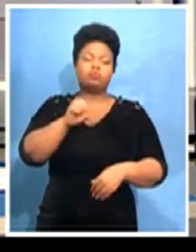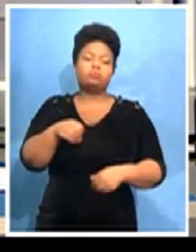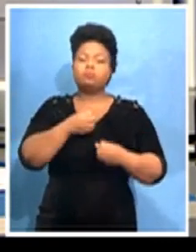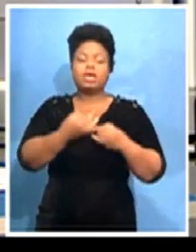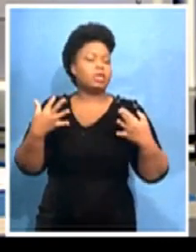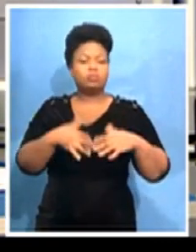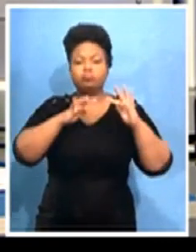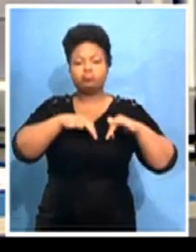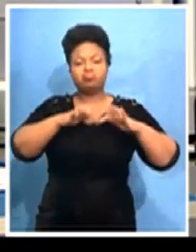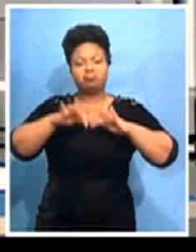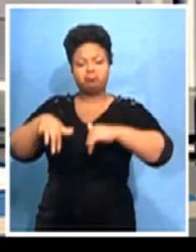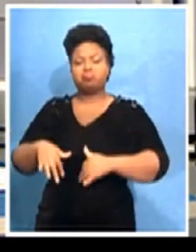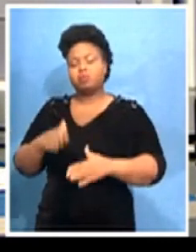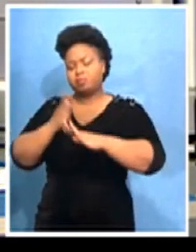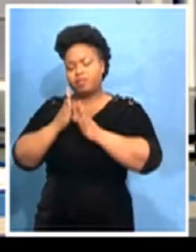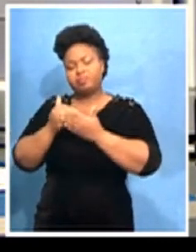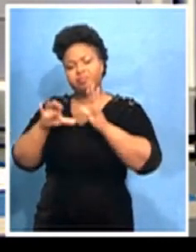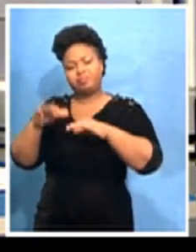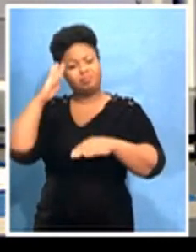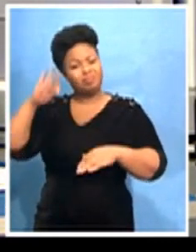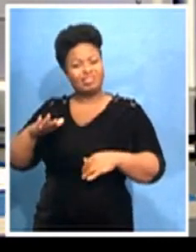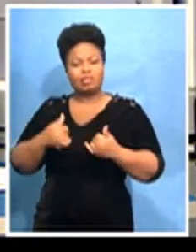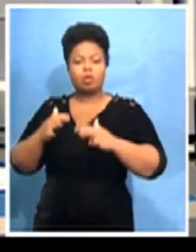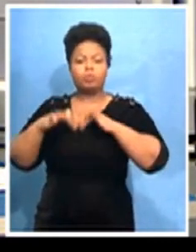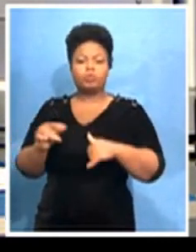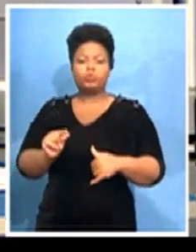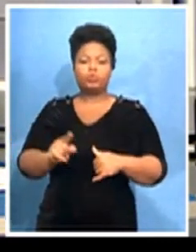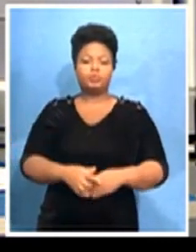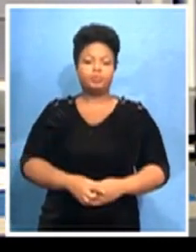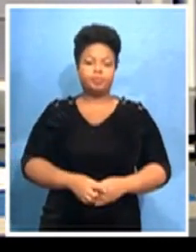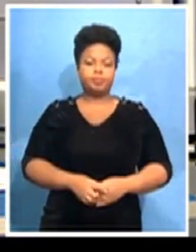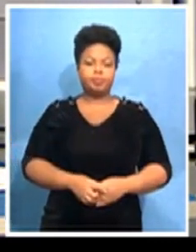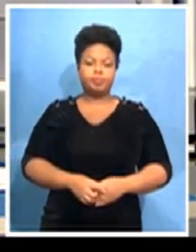lodges facing closure. Minosha Pillay has that report.